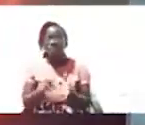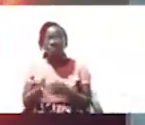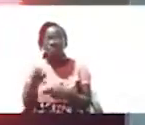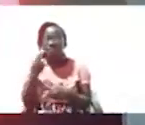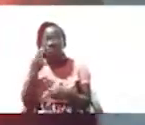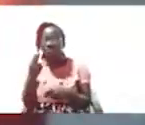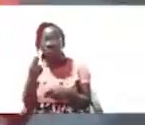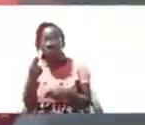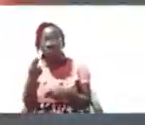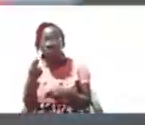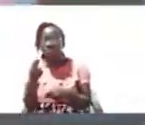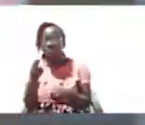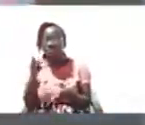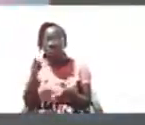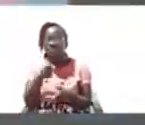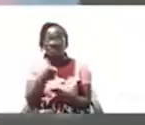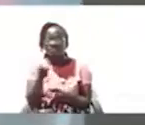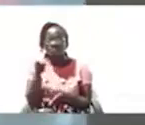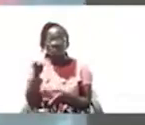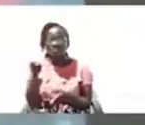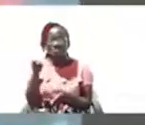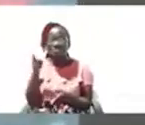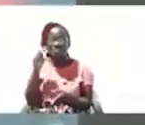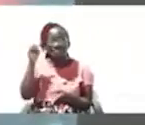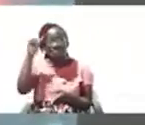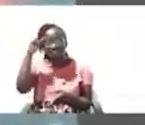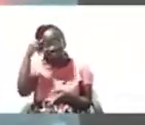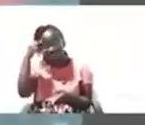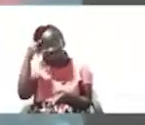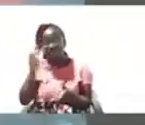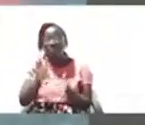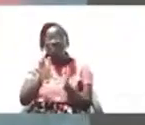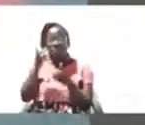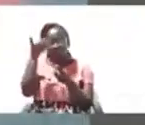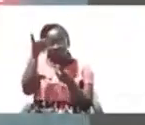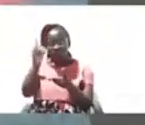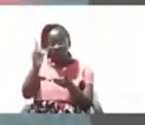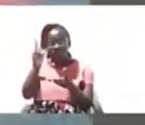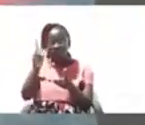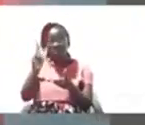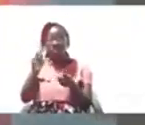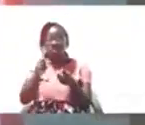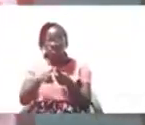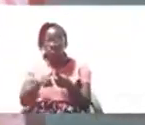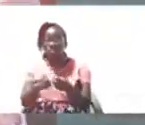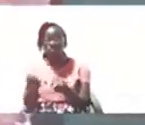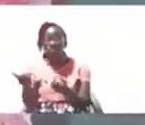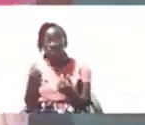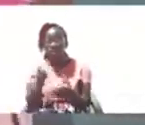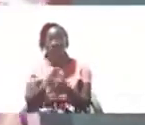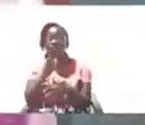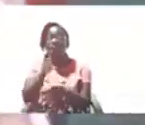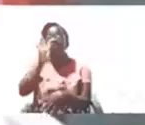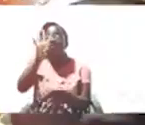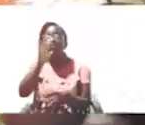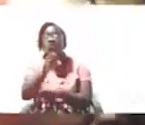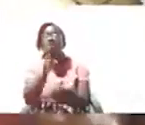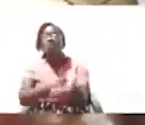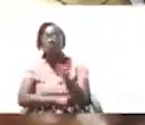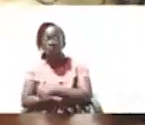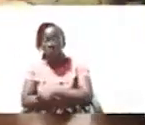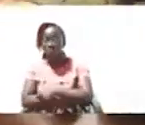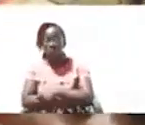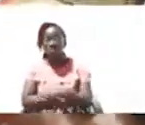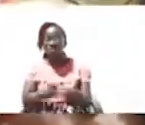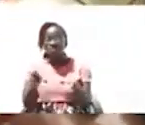he caused the 3 days to elapse so that they'll give up. Tonight, whoever